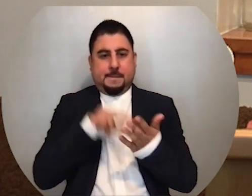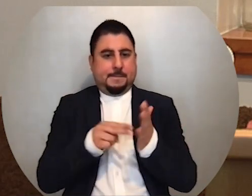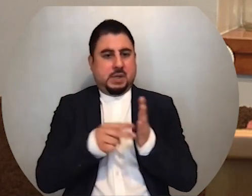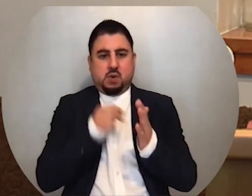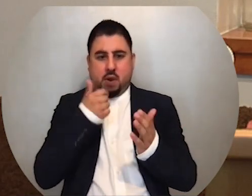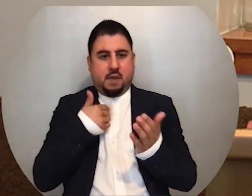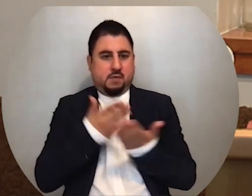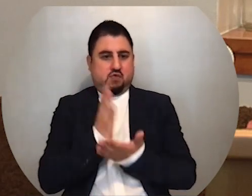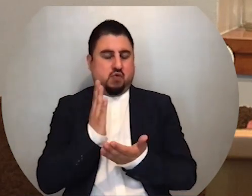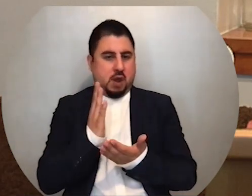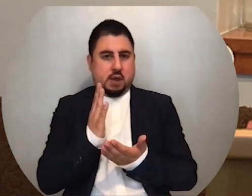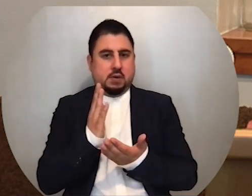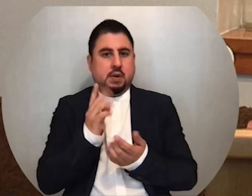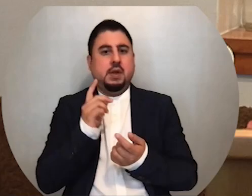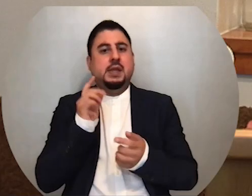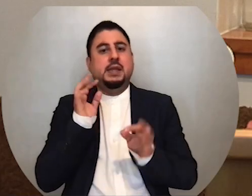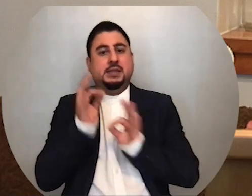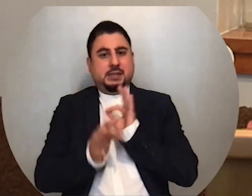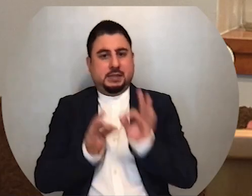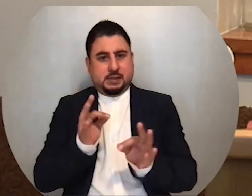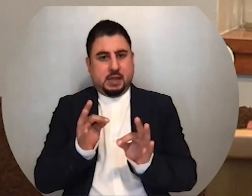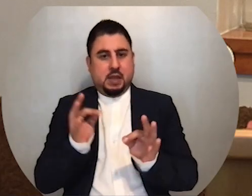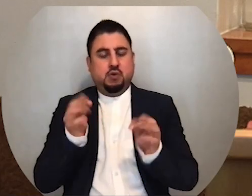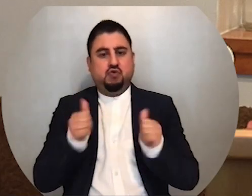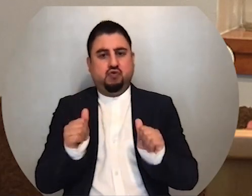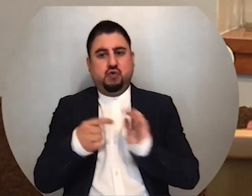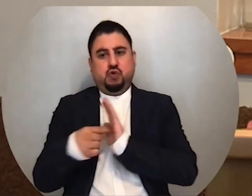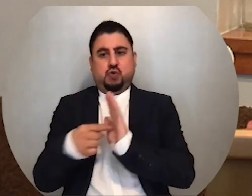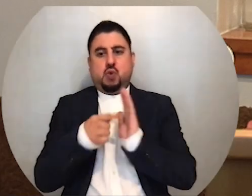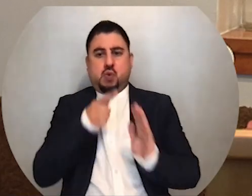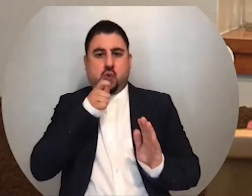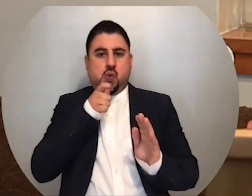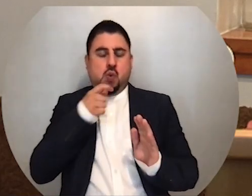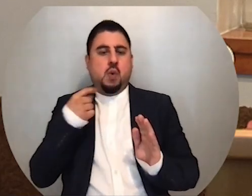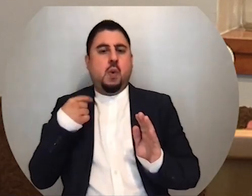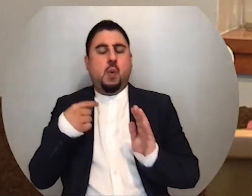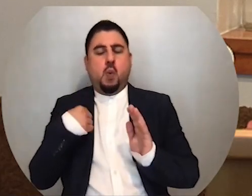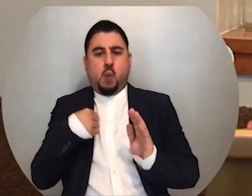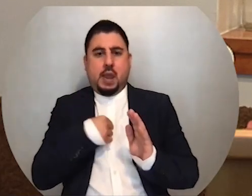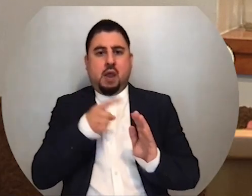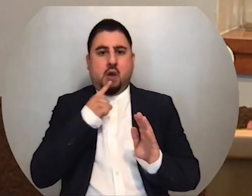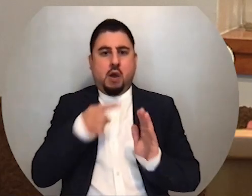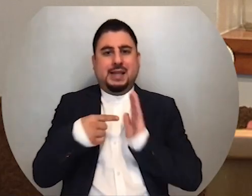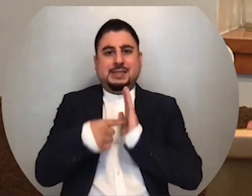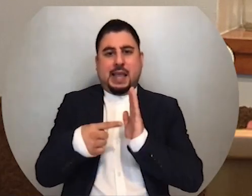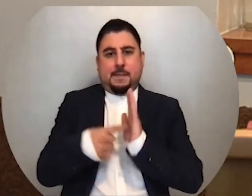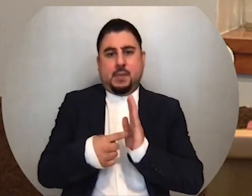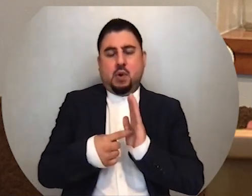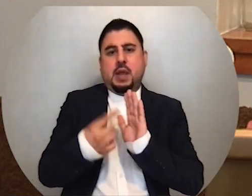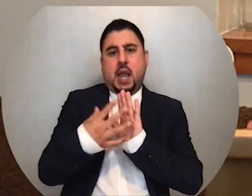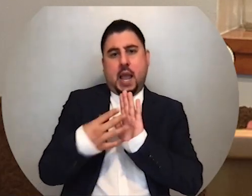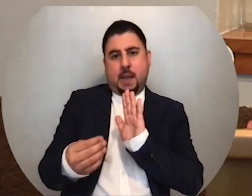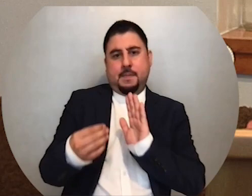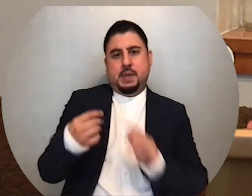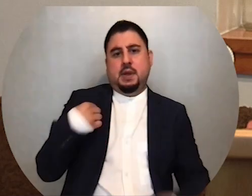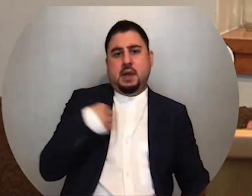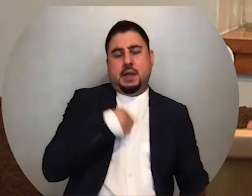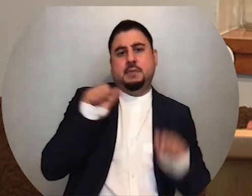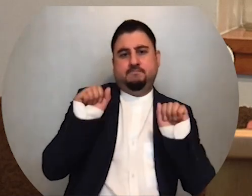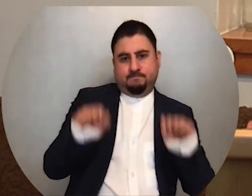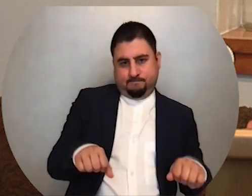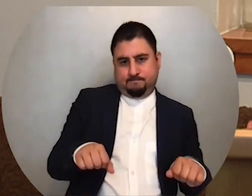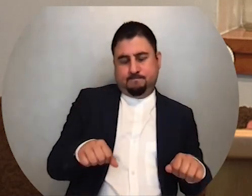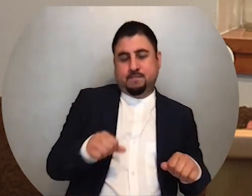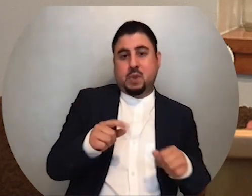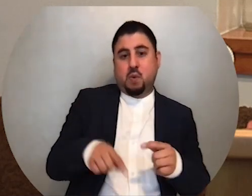not have the right. Rather, we wanted to present ourselves as a model for you, so that you might imitate us. In